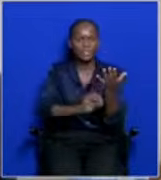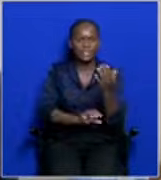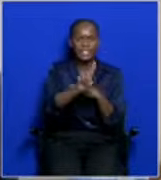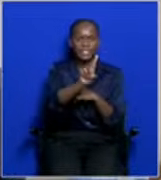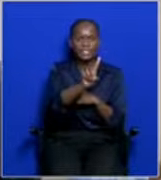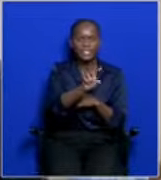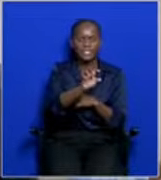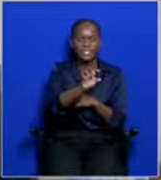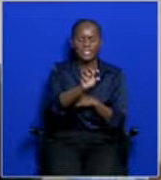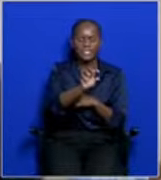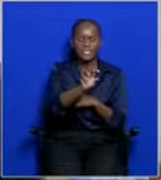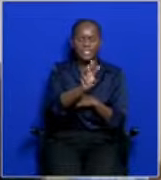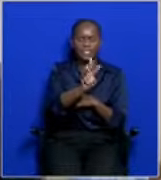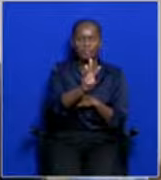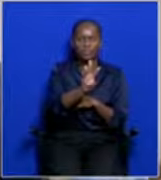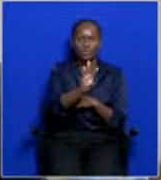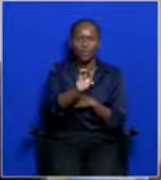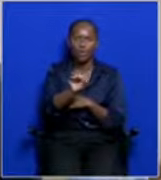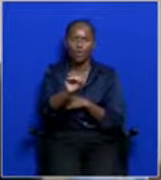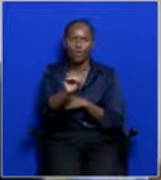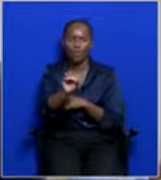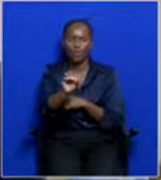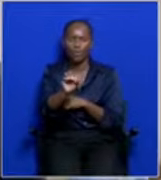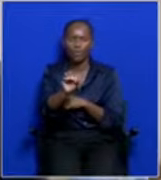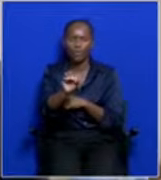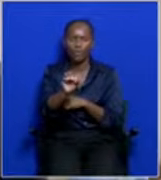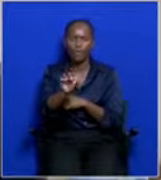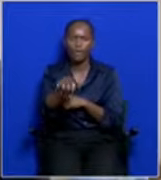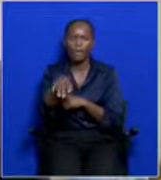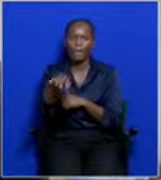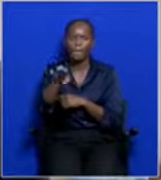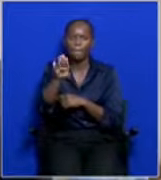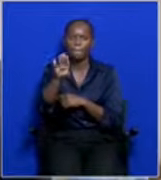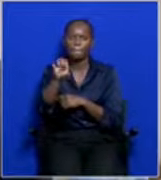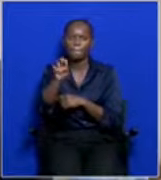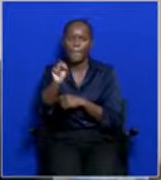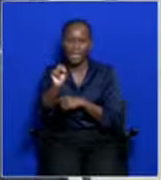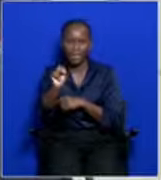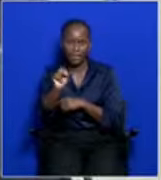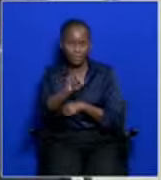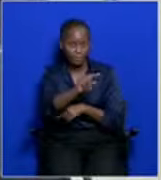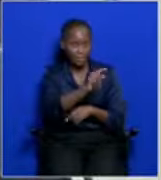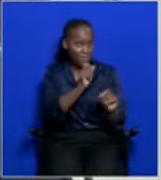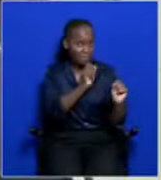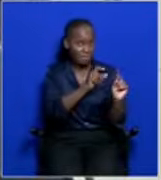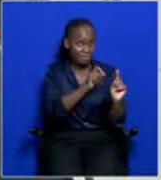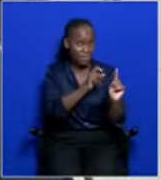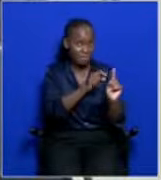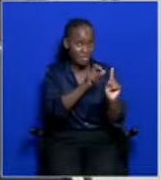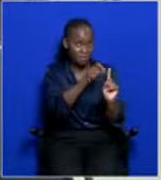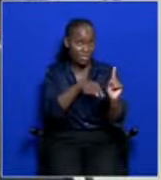A18. So that is the Ben you say is the author of